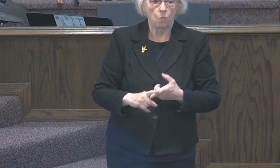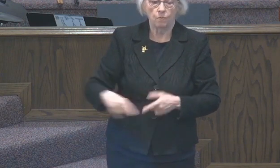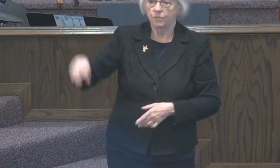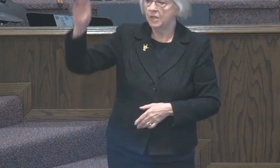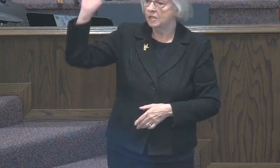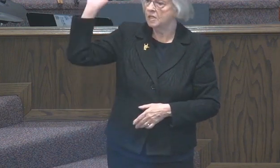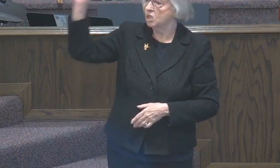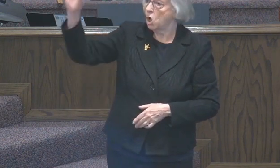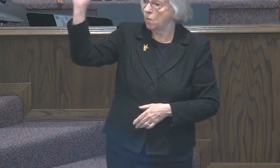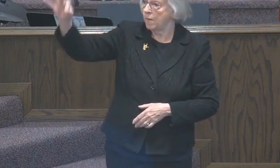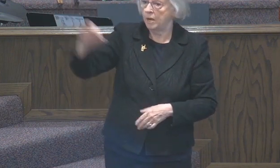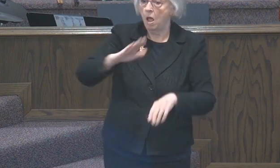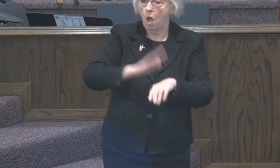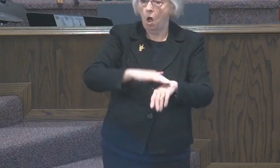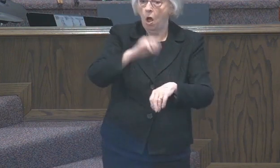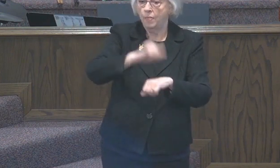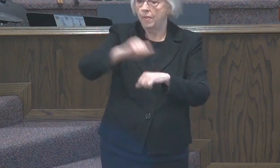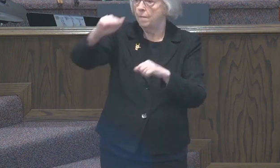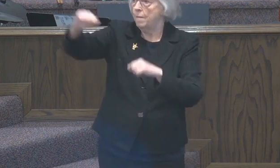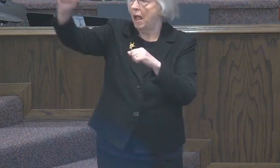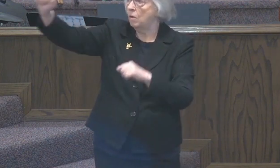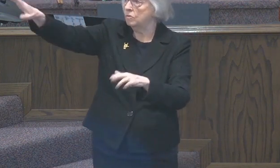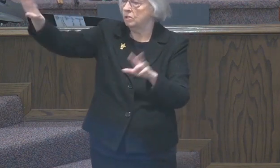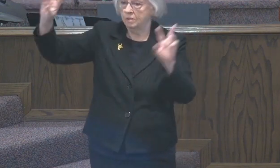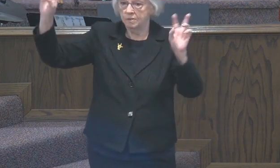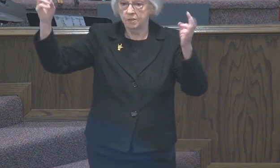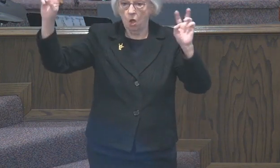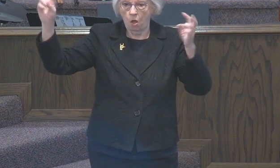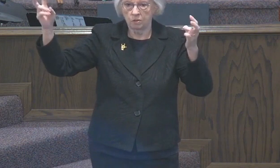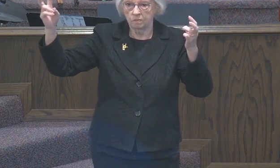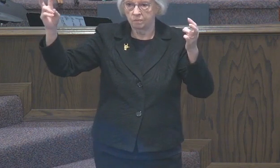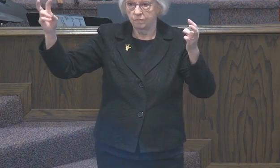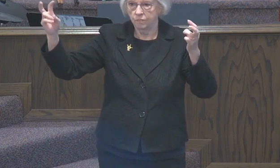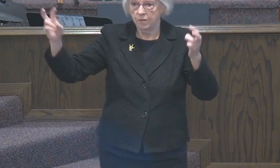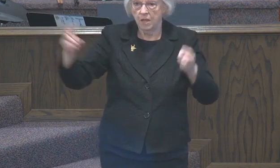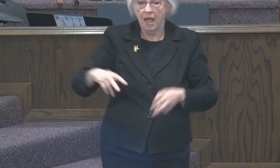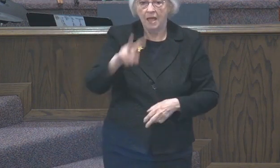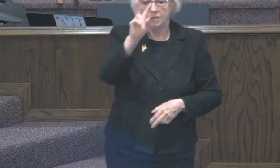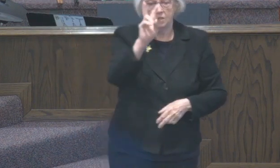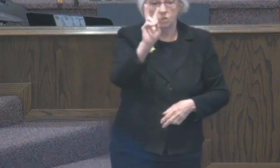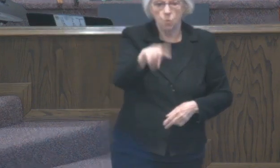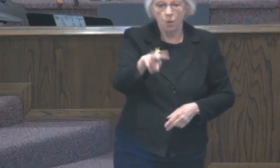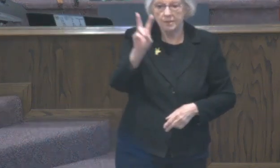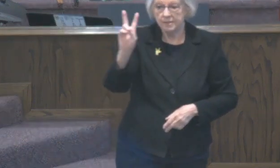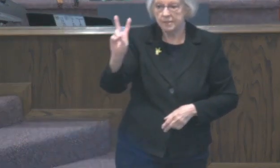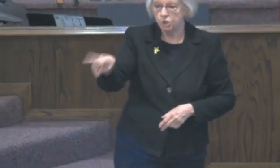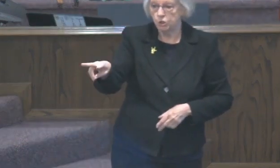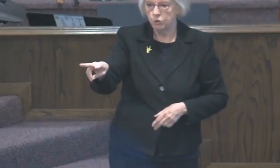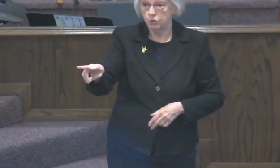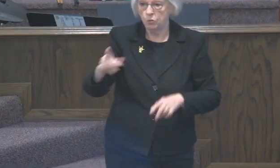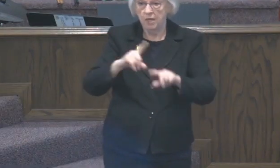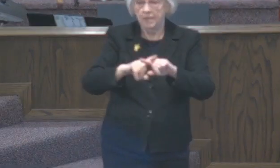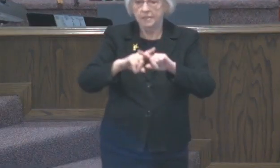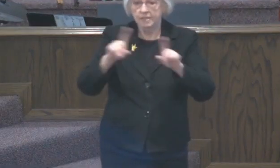down into, at least in the Bible that I'm preaching this series from, it's broken down into 22 different